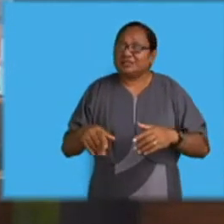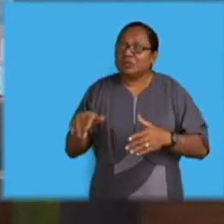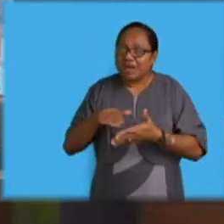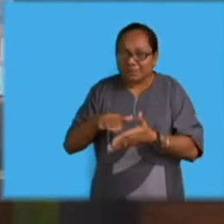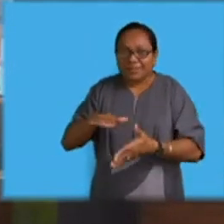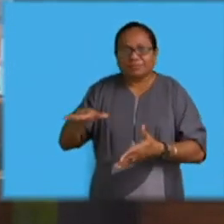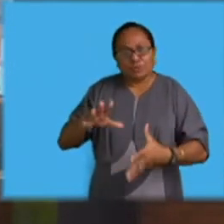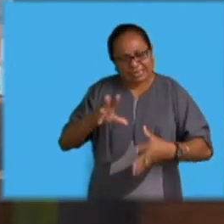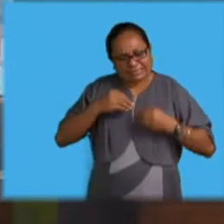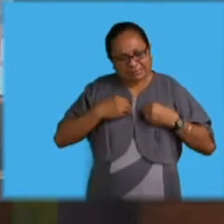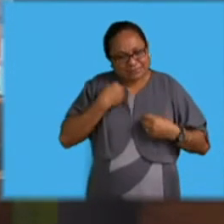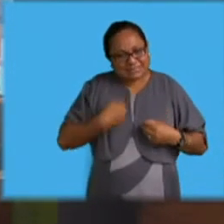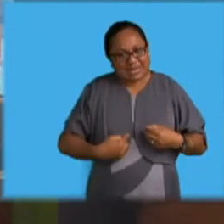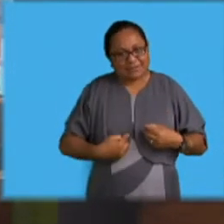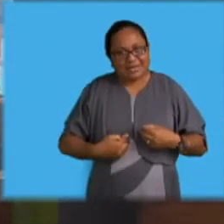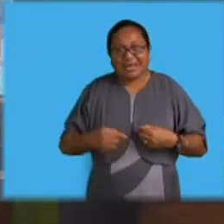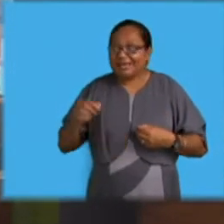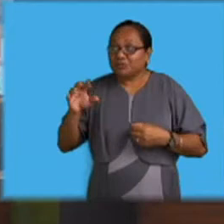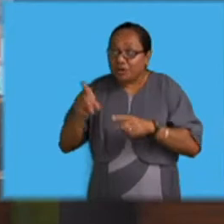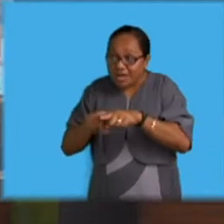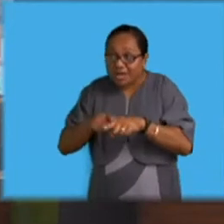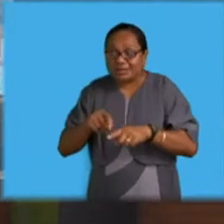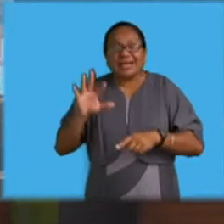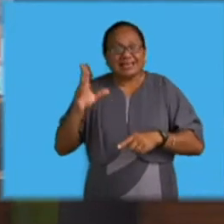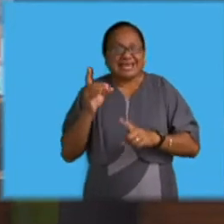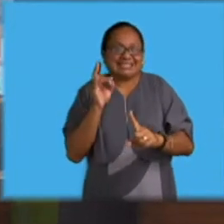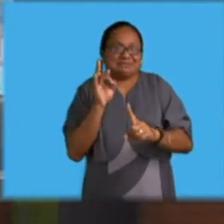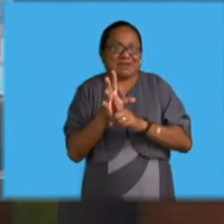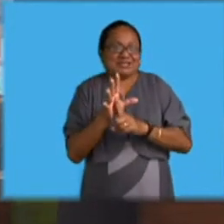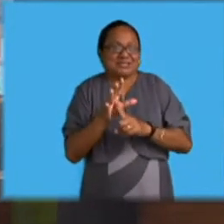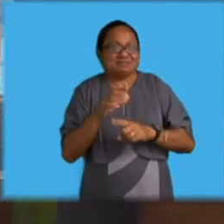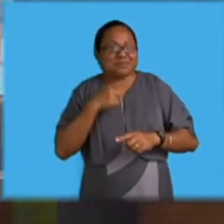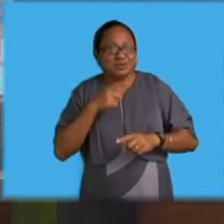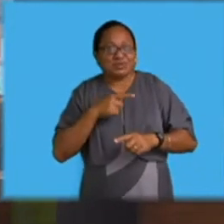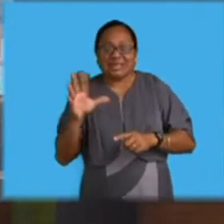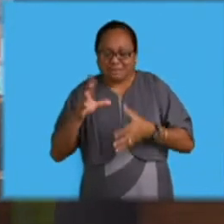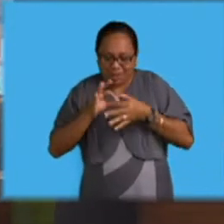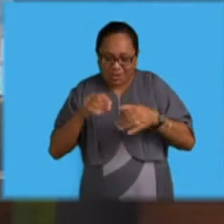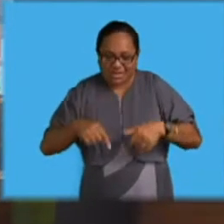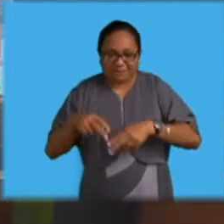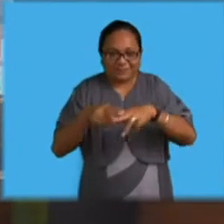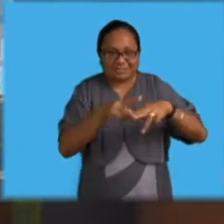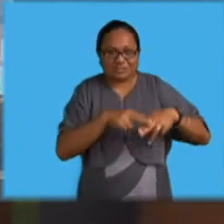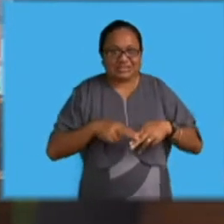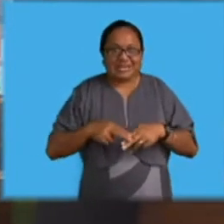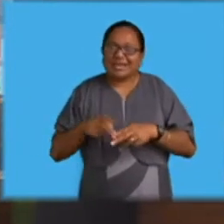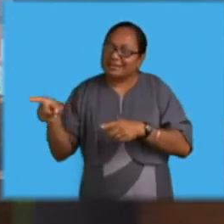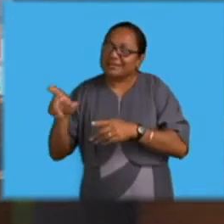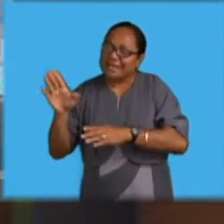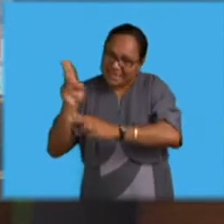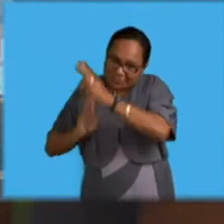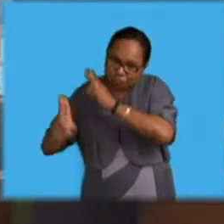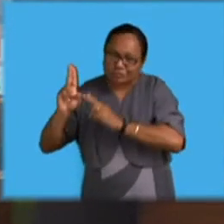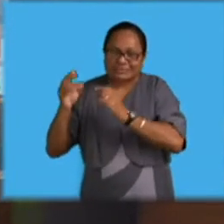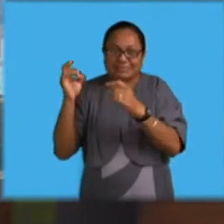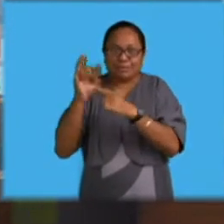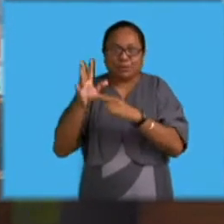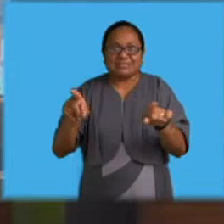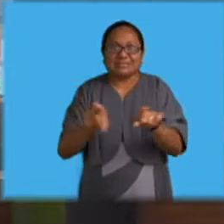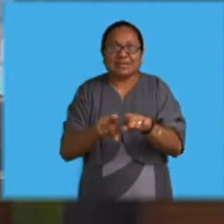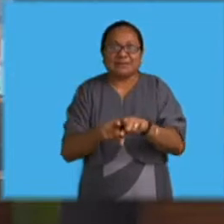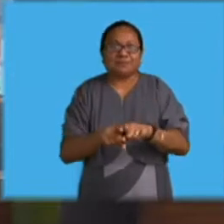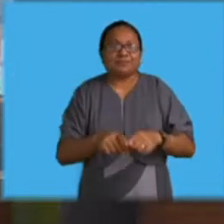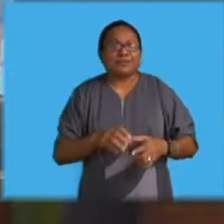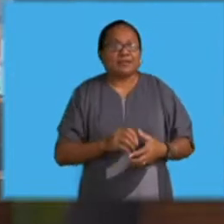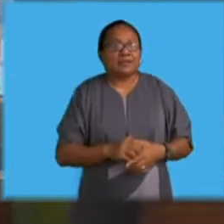Fijian, and we want them to understand and have thorough knowledge about our own heritage. Honorable Deputy Speaker,